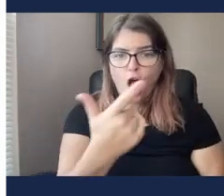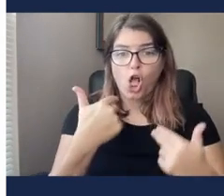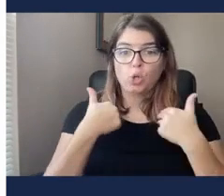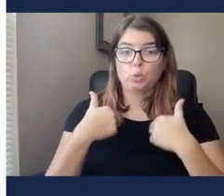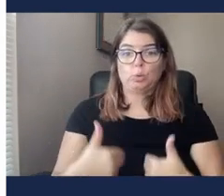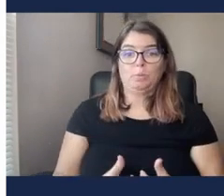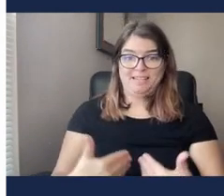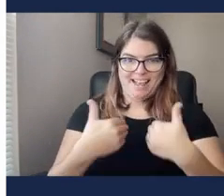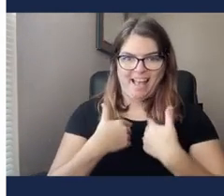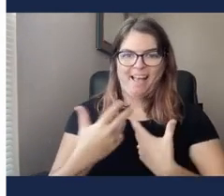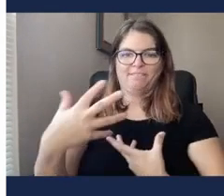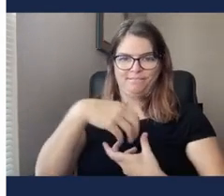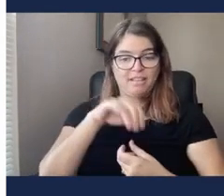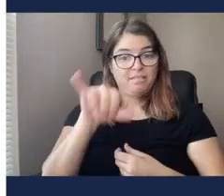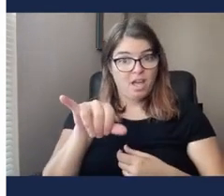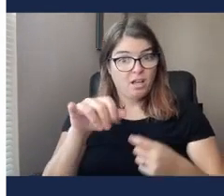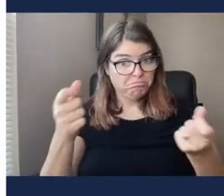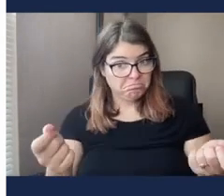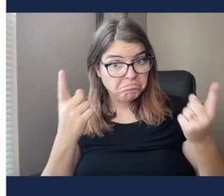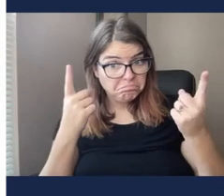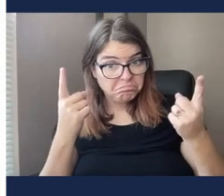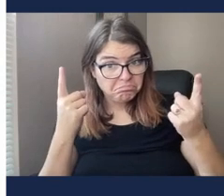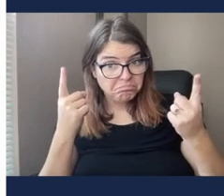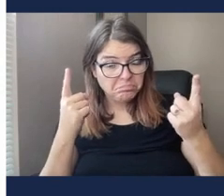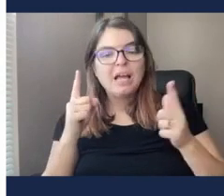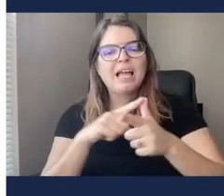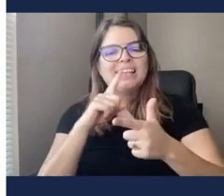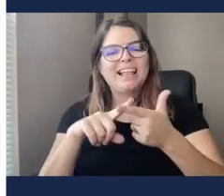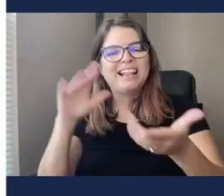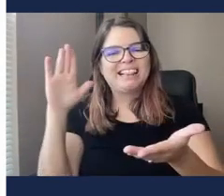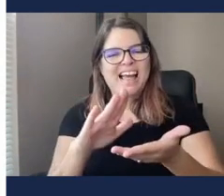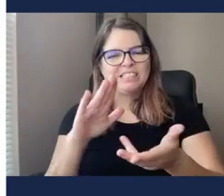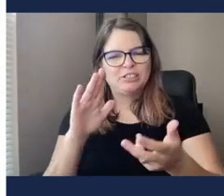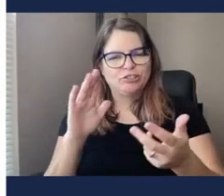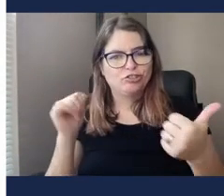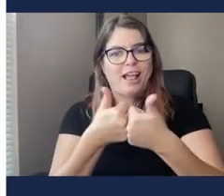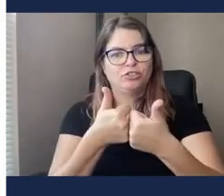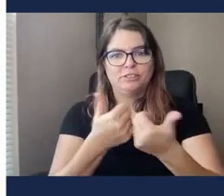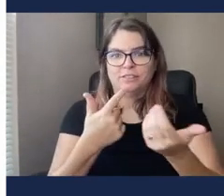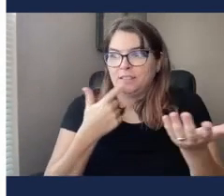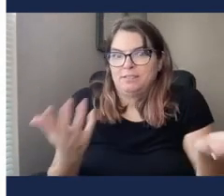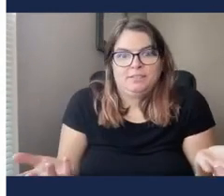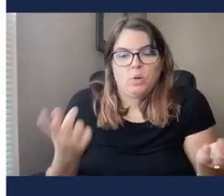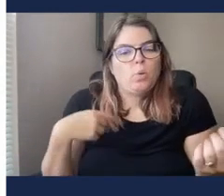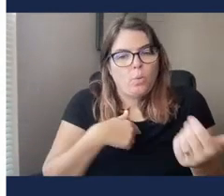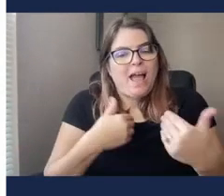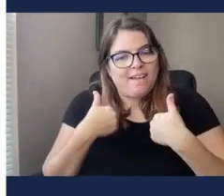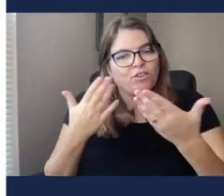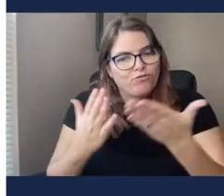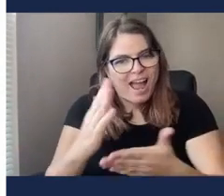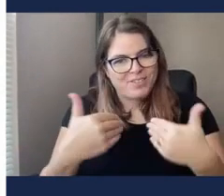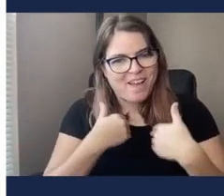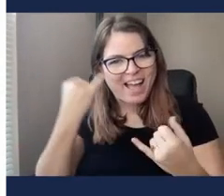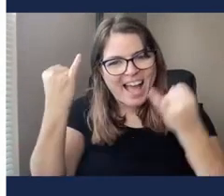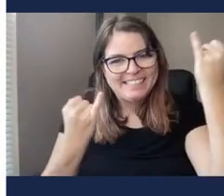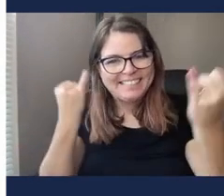beings, then I think it's less of a difficult step to say that we all have the right to hold our ideas and to